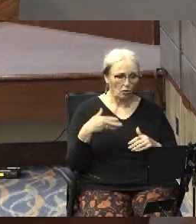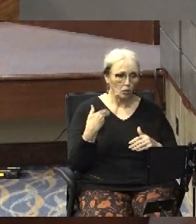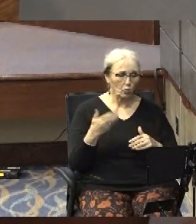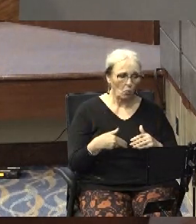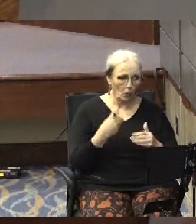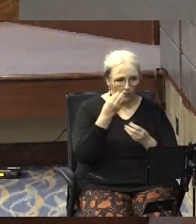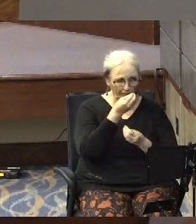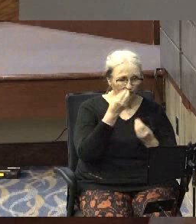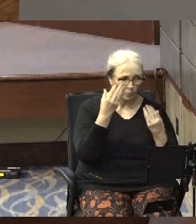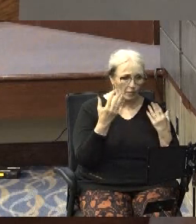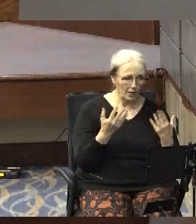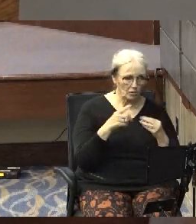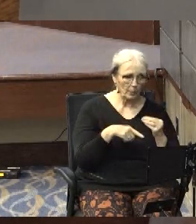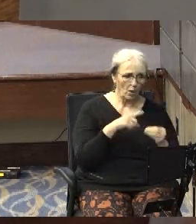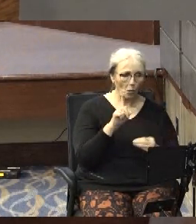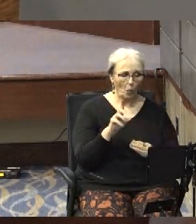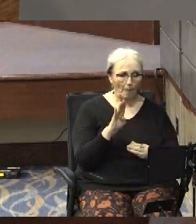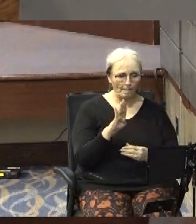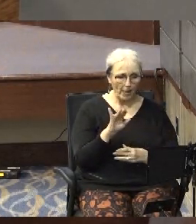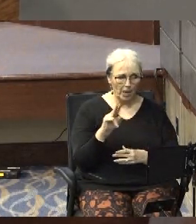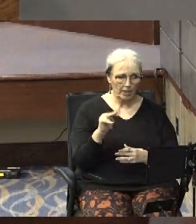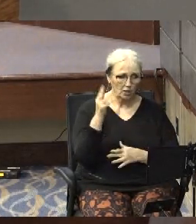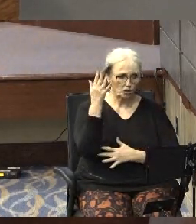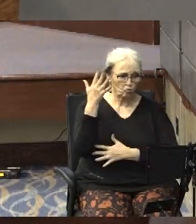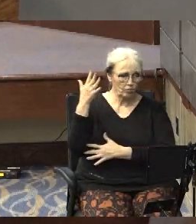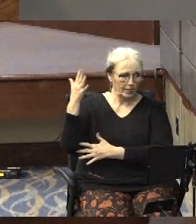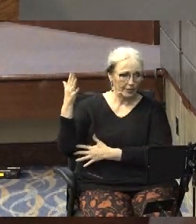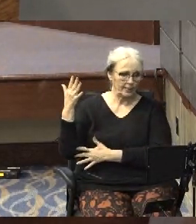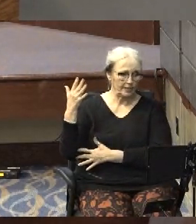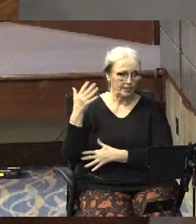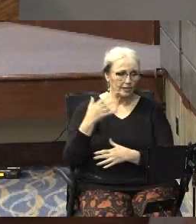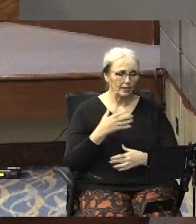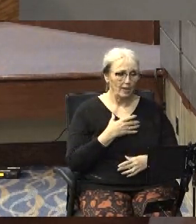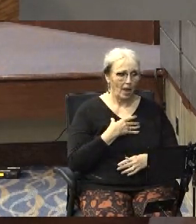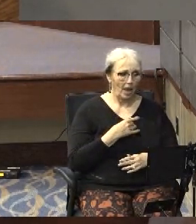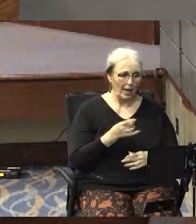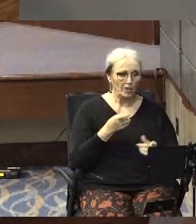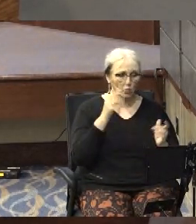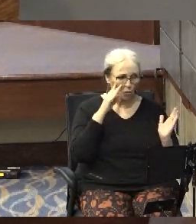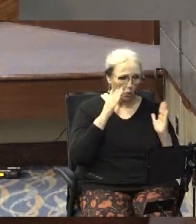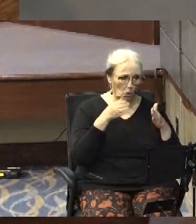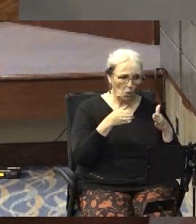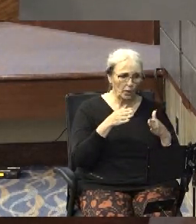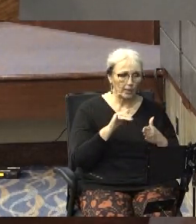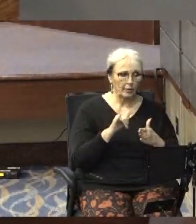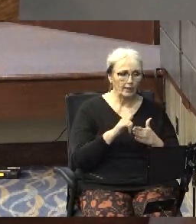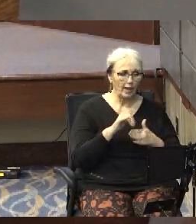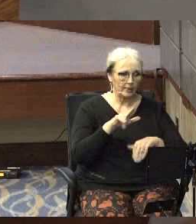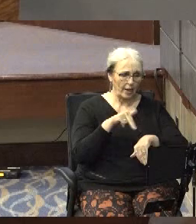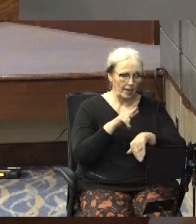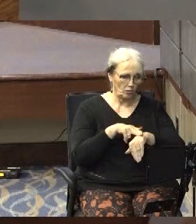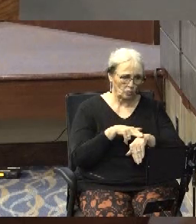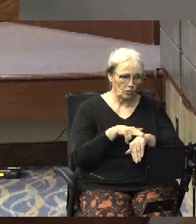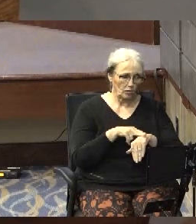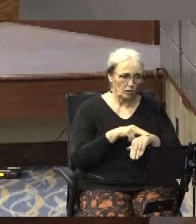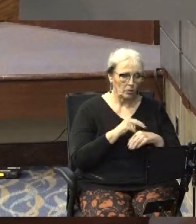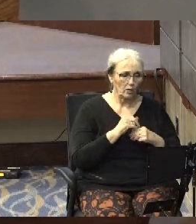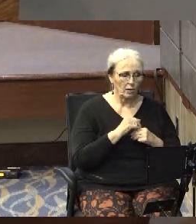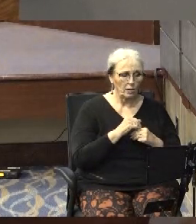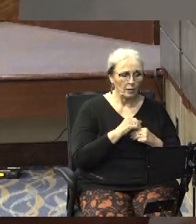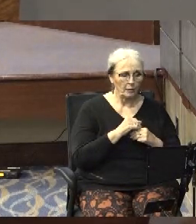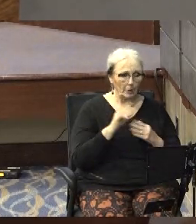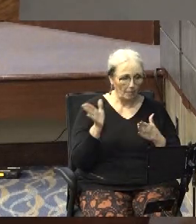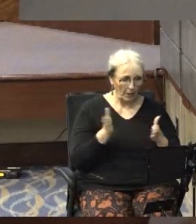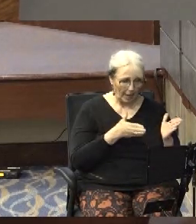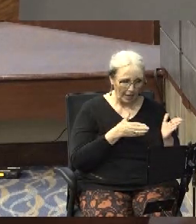information about 1 billion trees. Just like to really bring your attention to the fact that the Nature Conservancy's plan